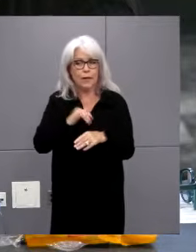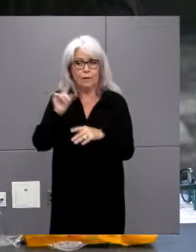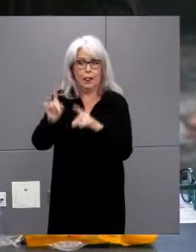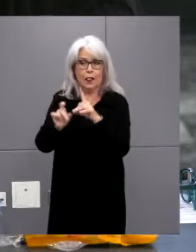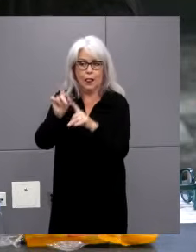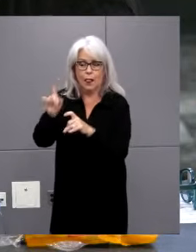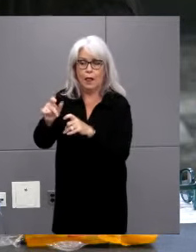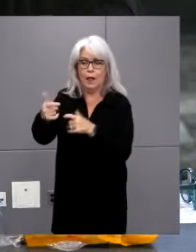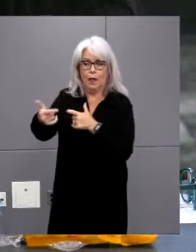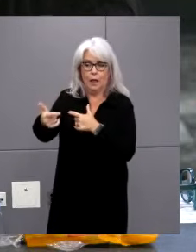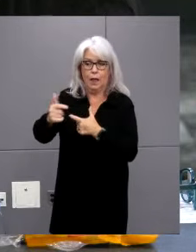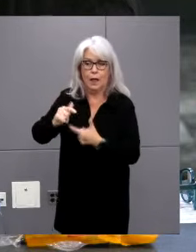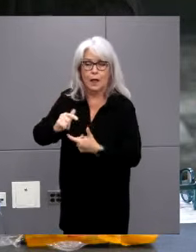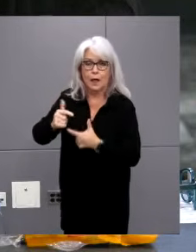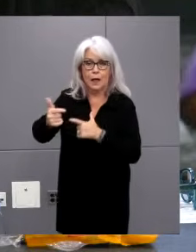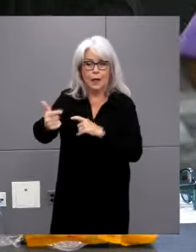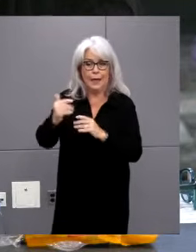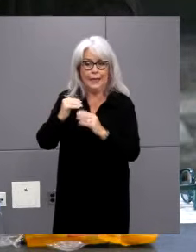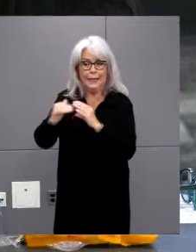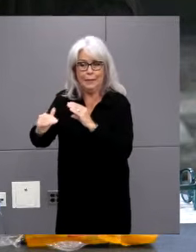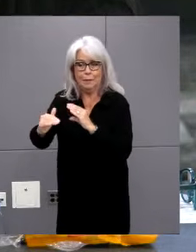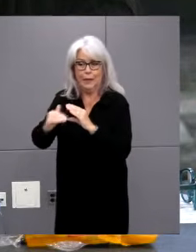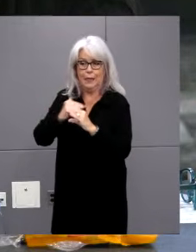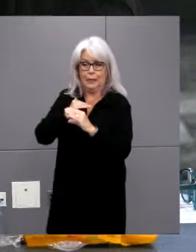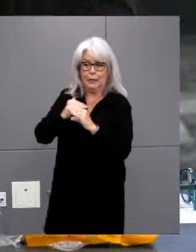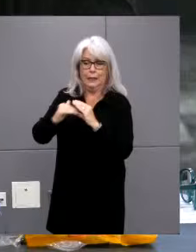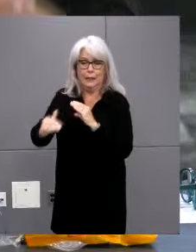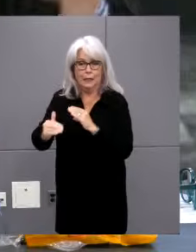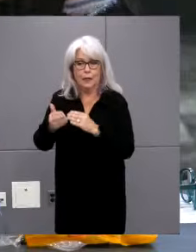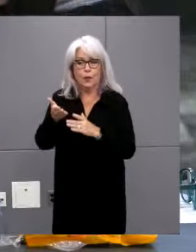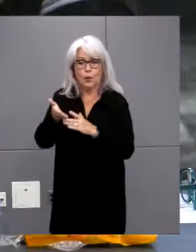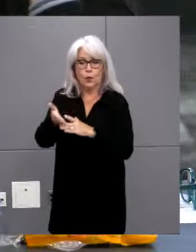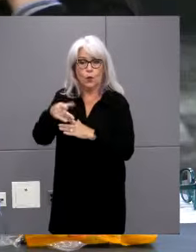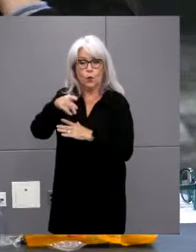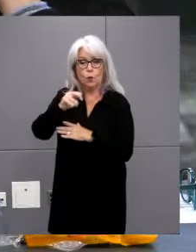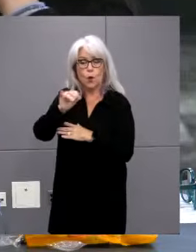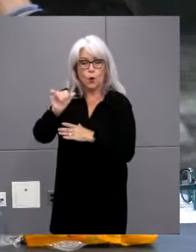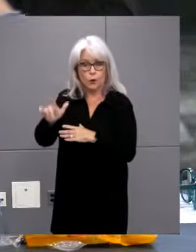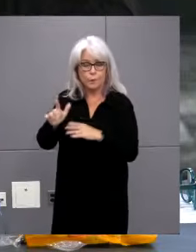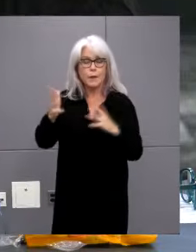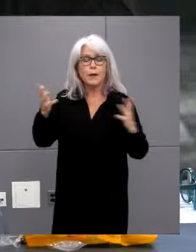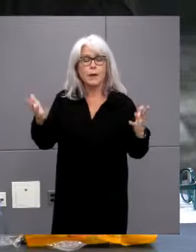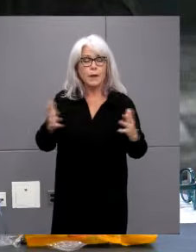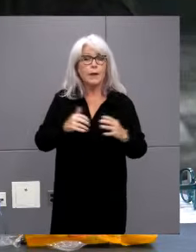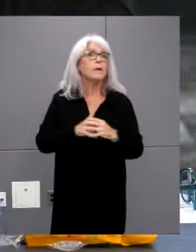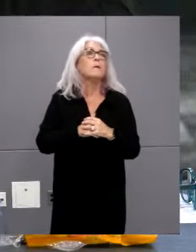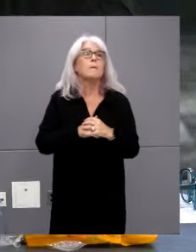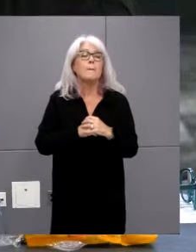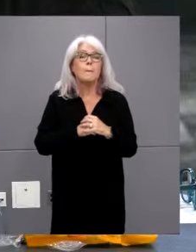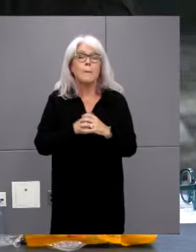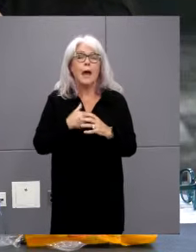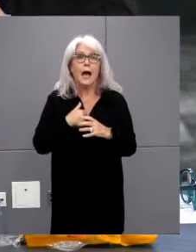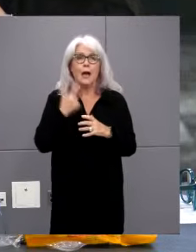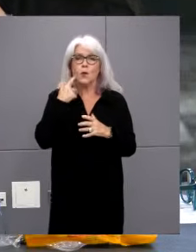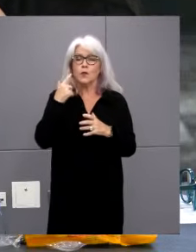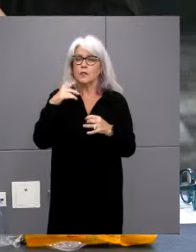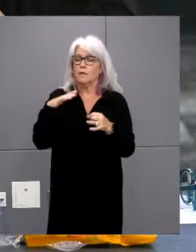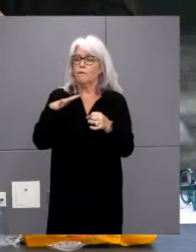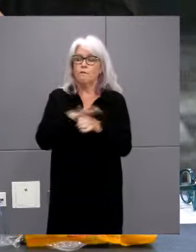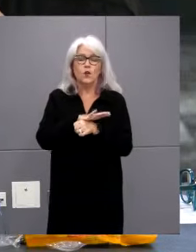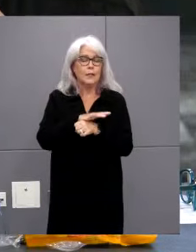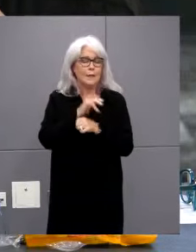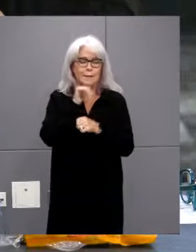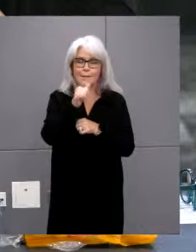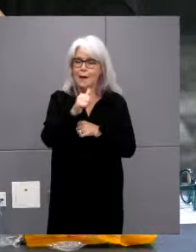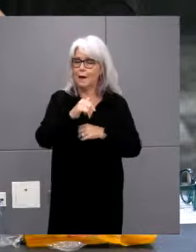the back and forth that we're having via email or through the portal. But I was wholly